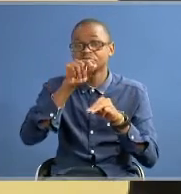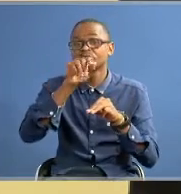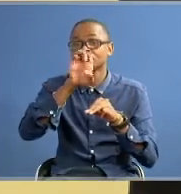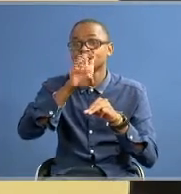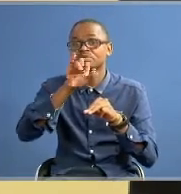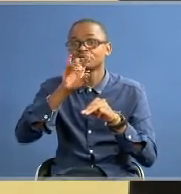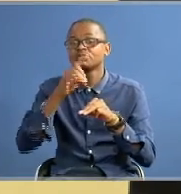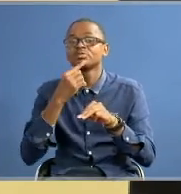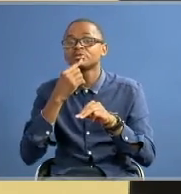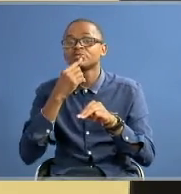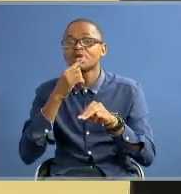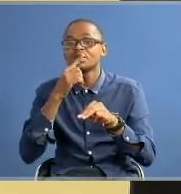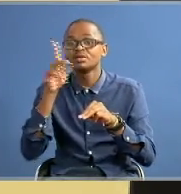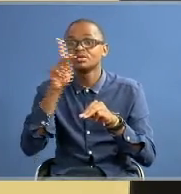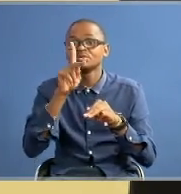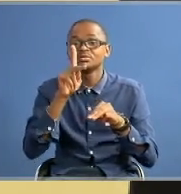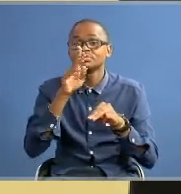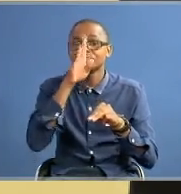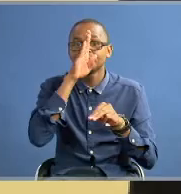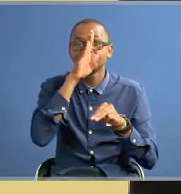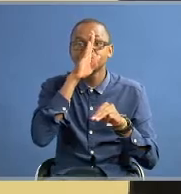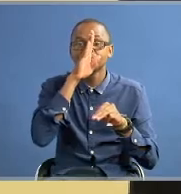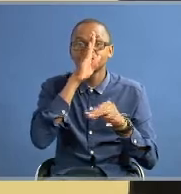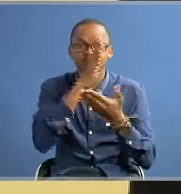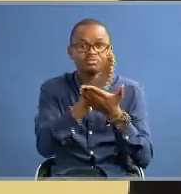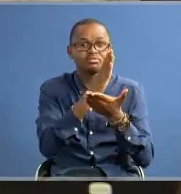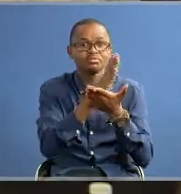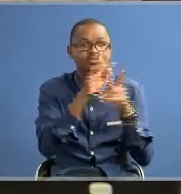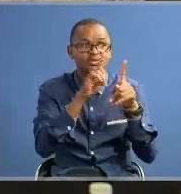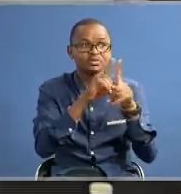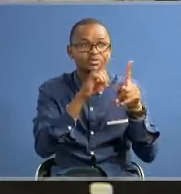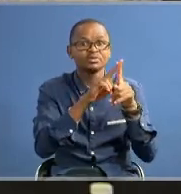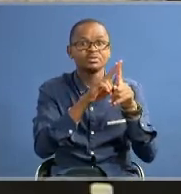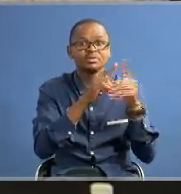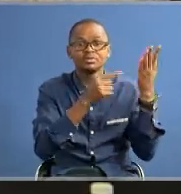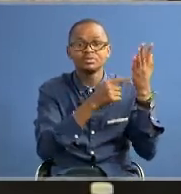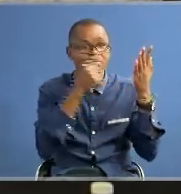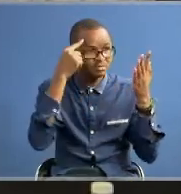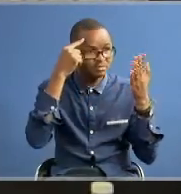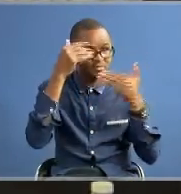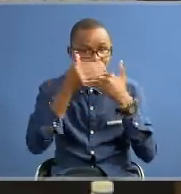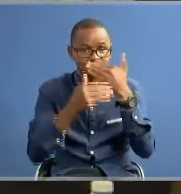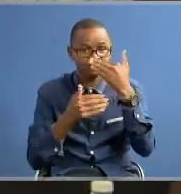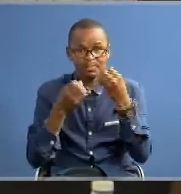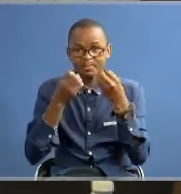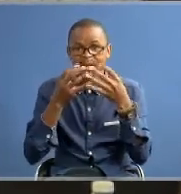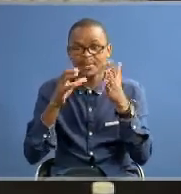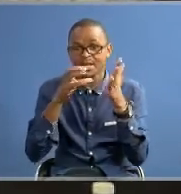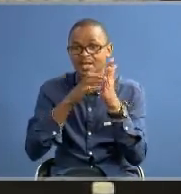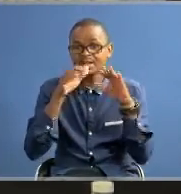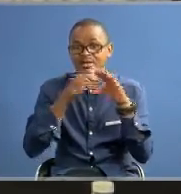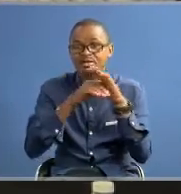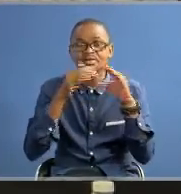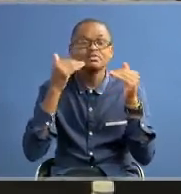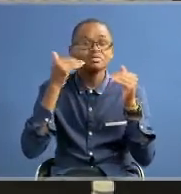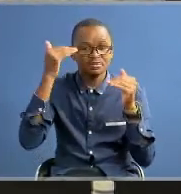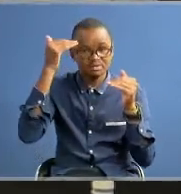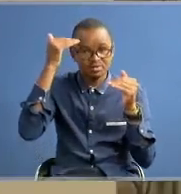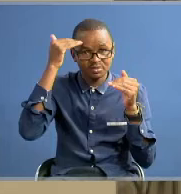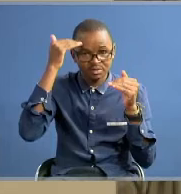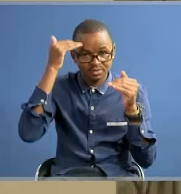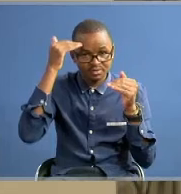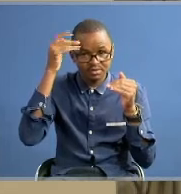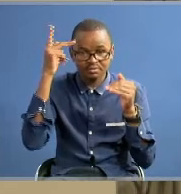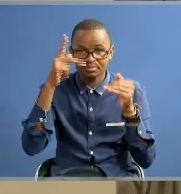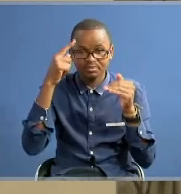Wabukala pointed out that procurement should be a transparent and competitive process, since most of the cases in court cite breach